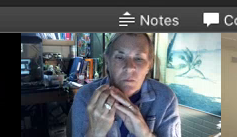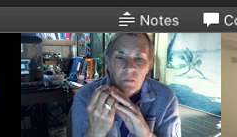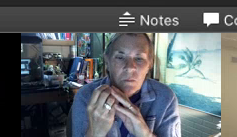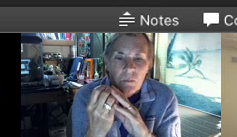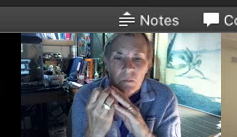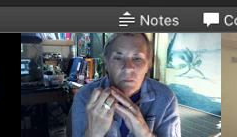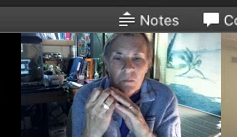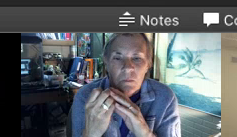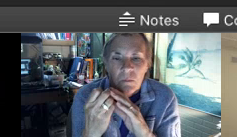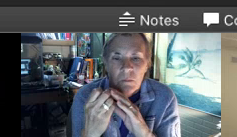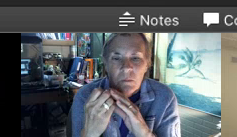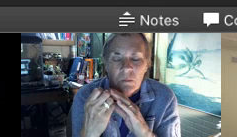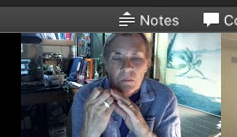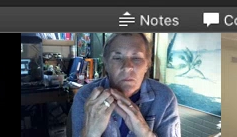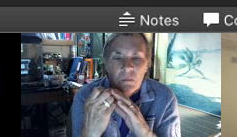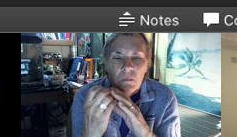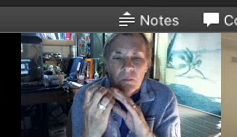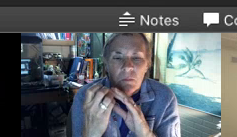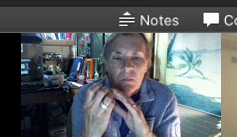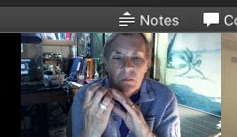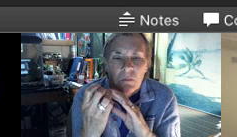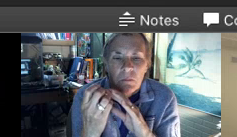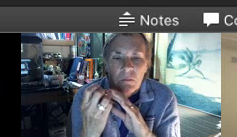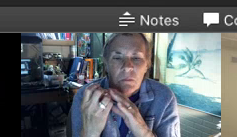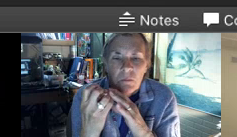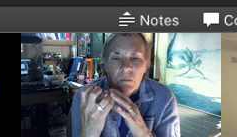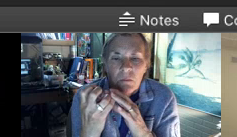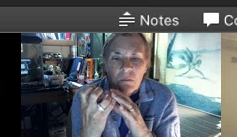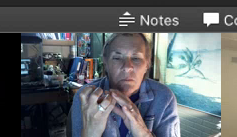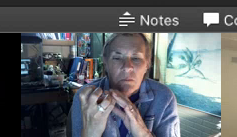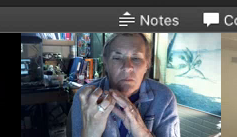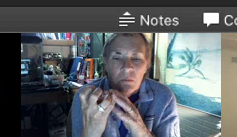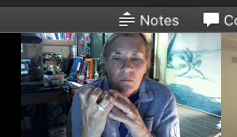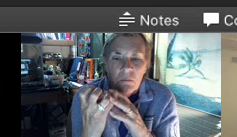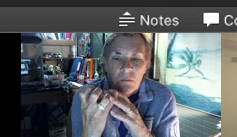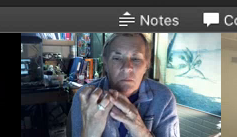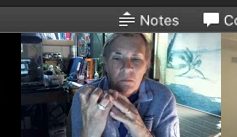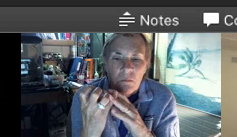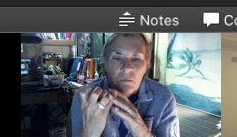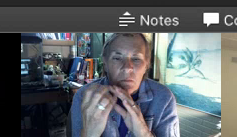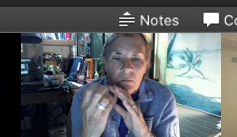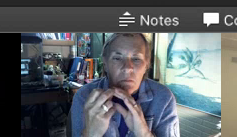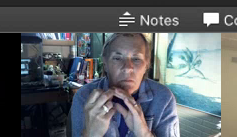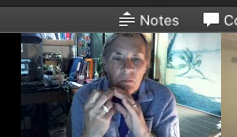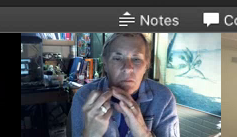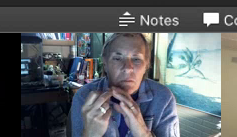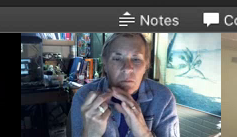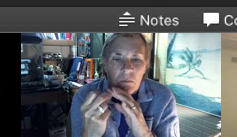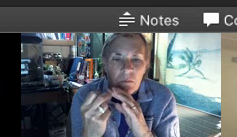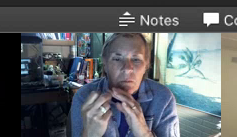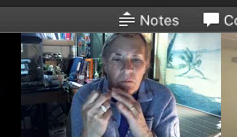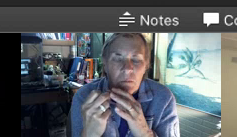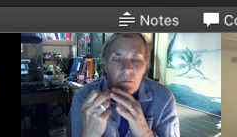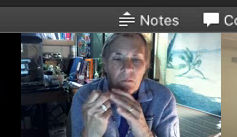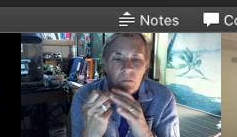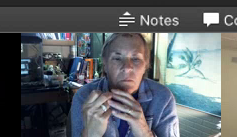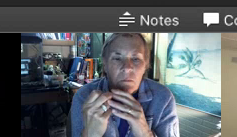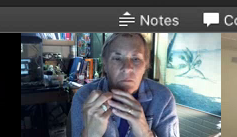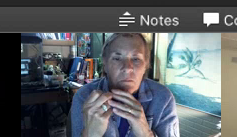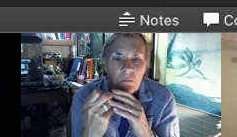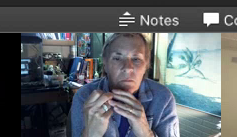out making sure that everybody has like the right program and that it's that everything's going to be loaded. So, all right. Thank you for letting me